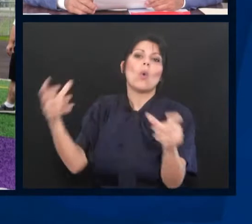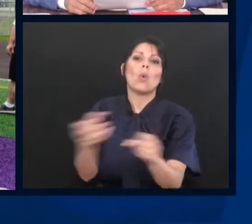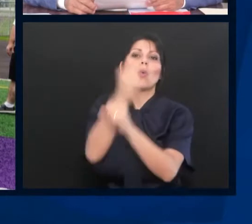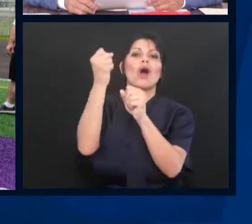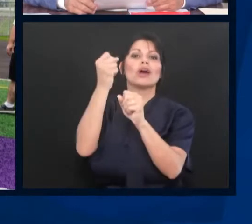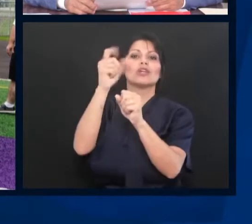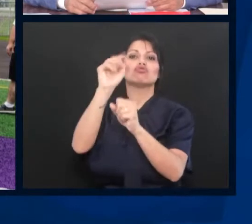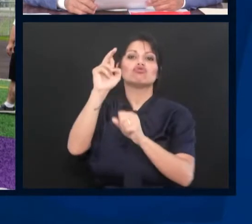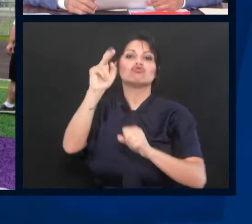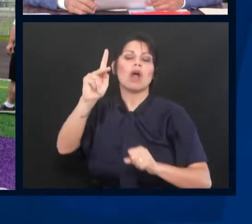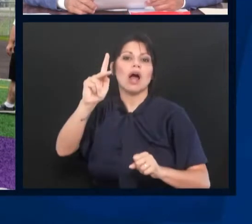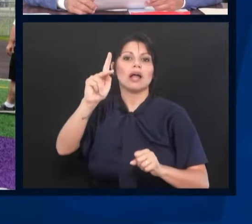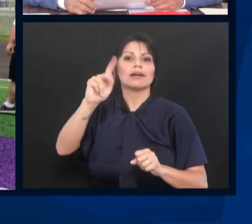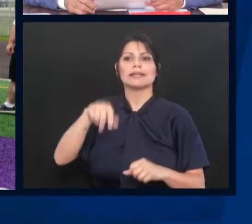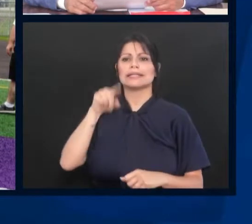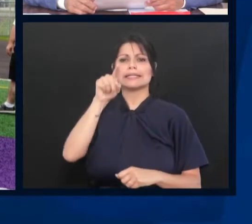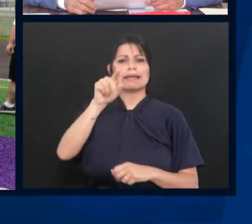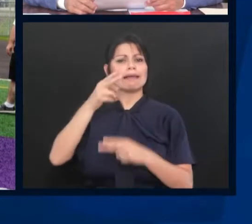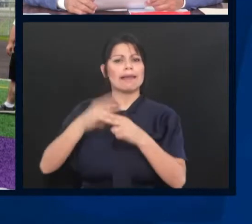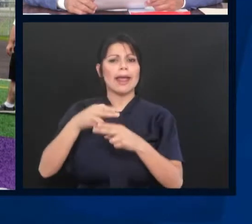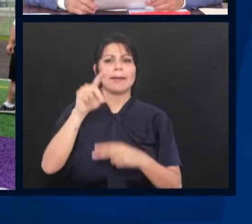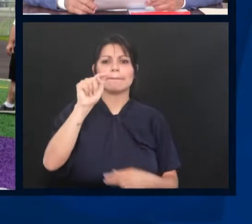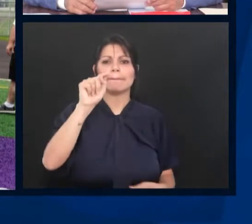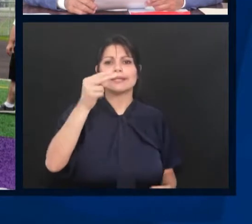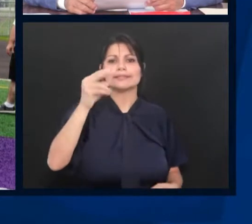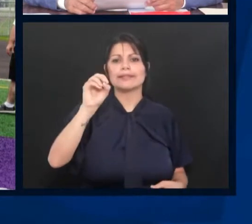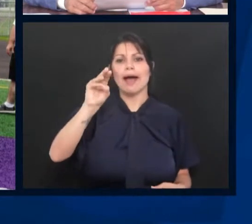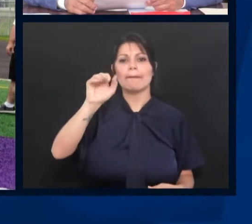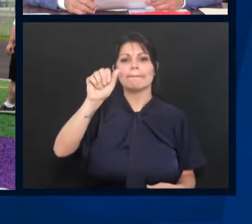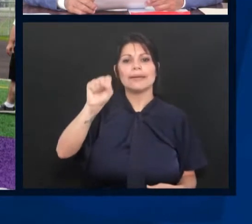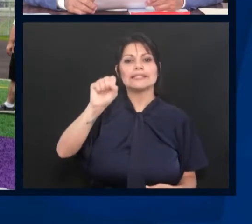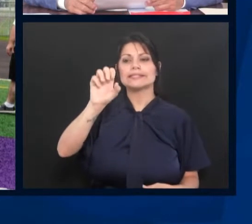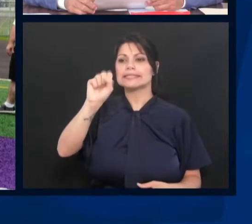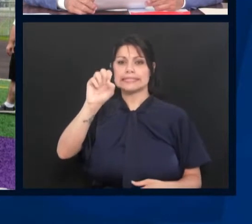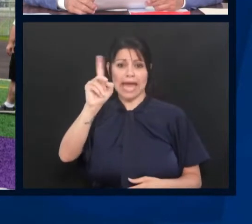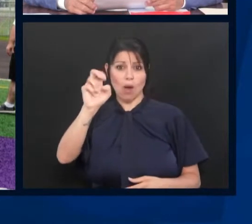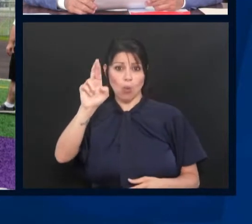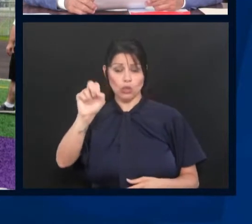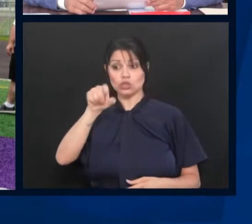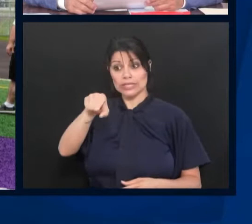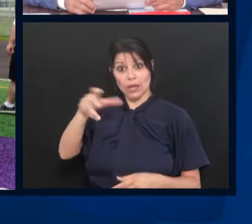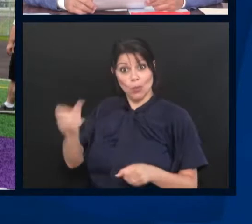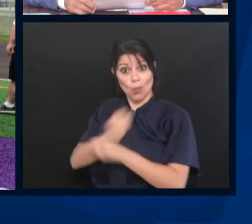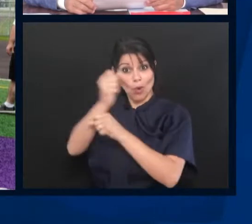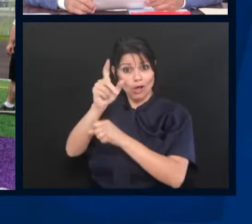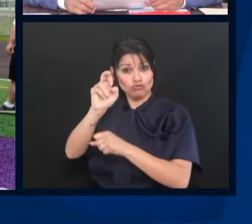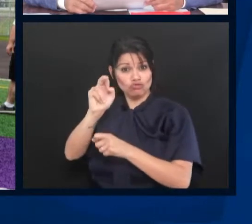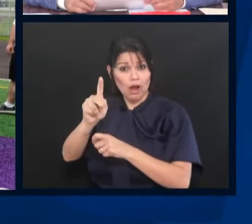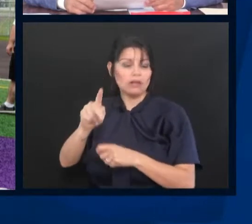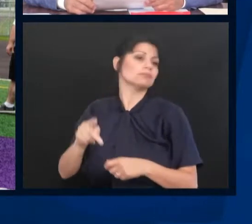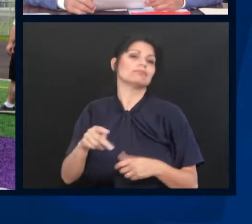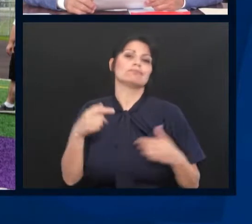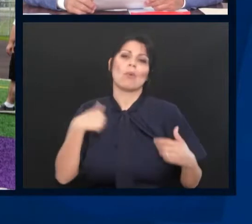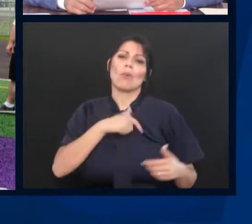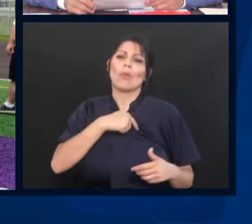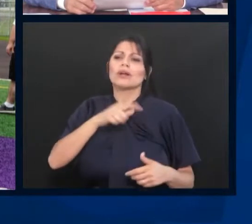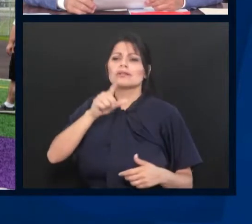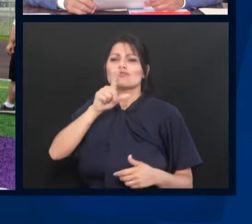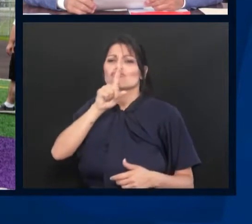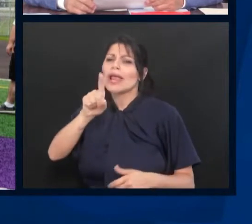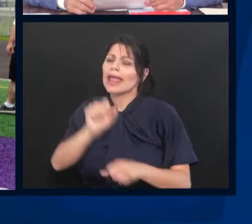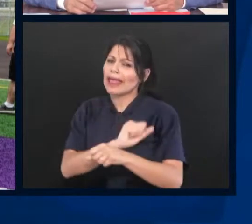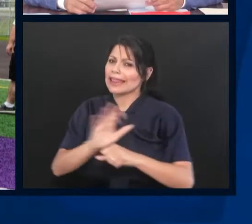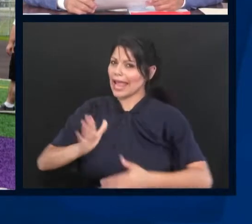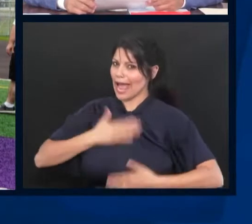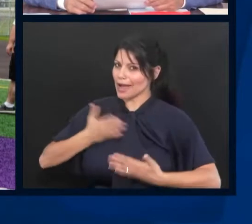Thomas Sowers and everything that won that truck and everything. And we were really happy for him, and